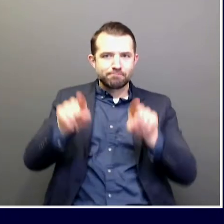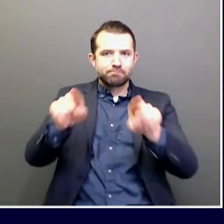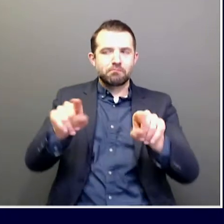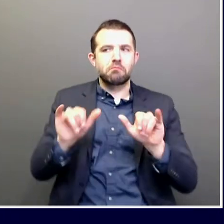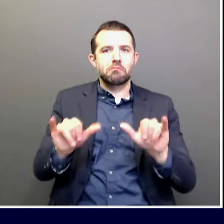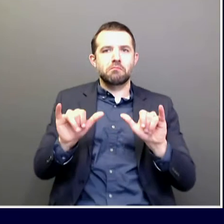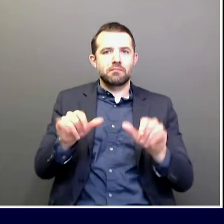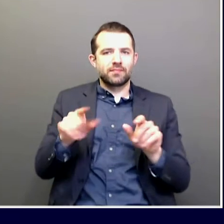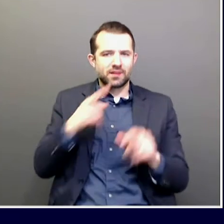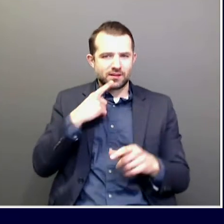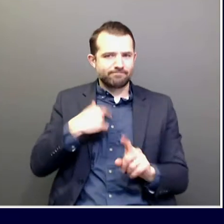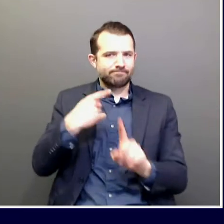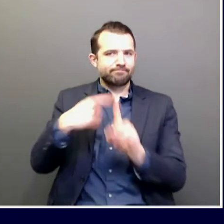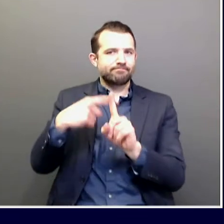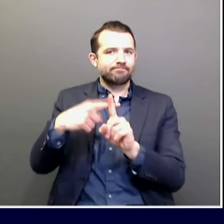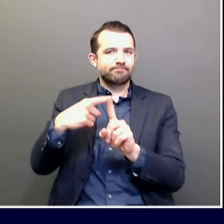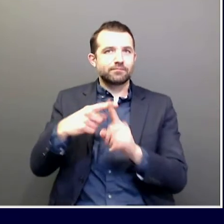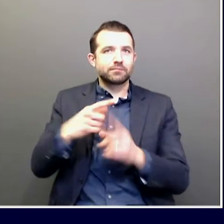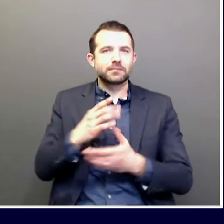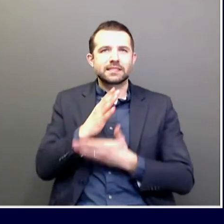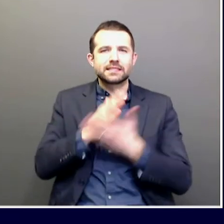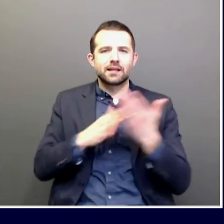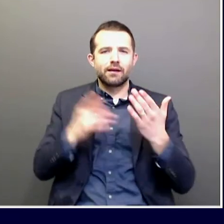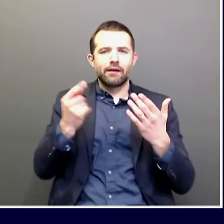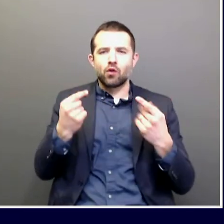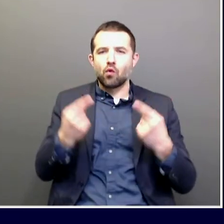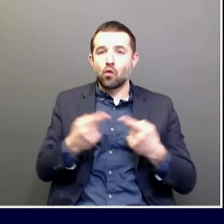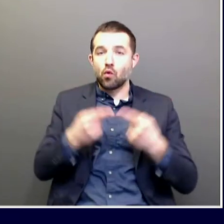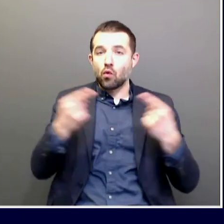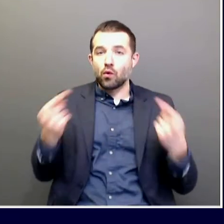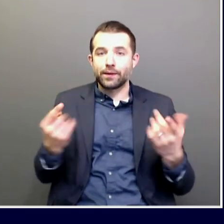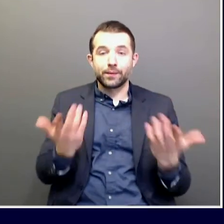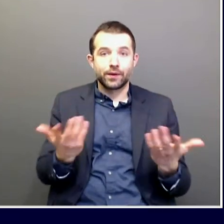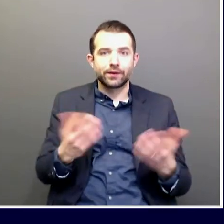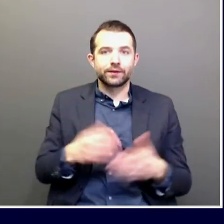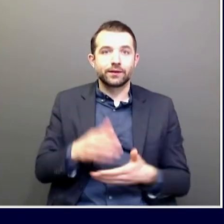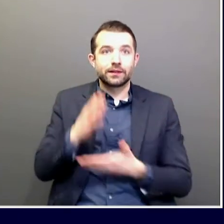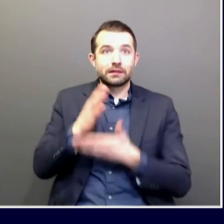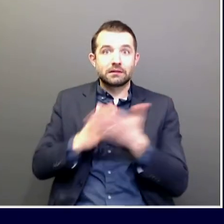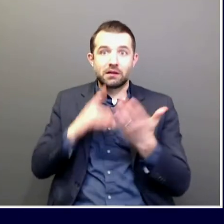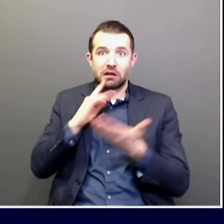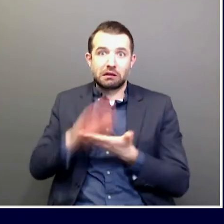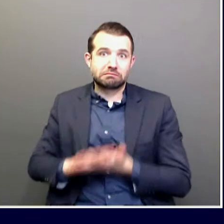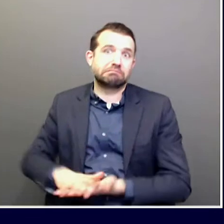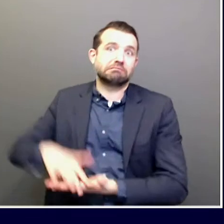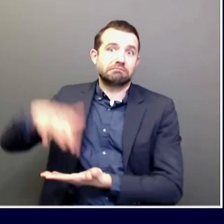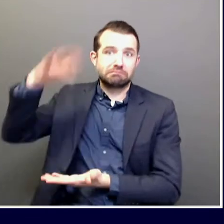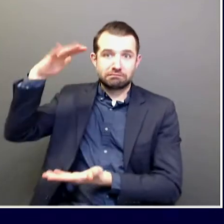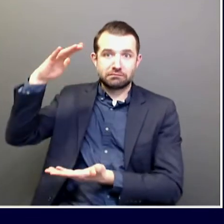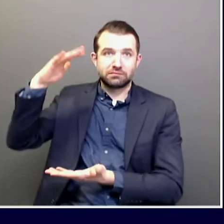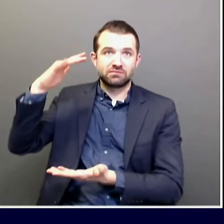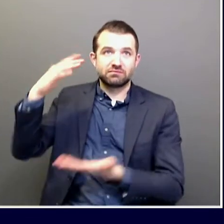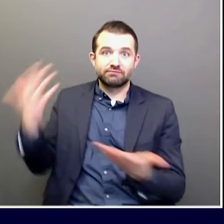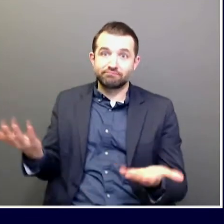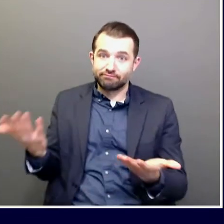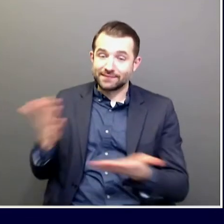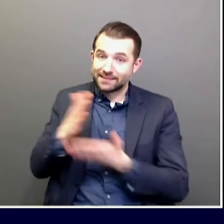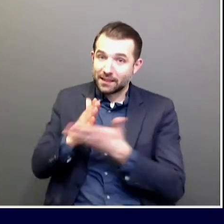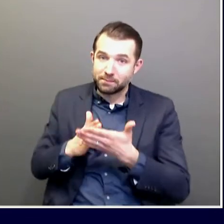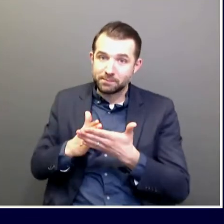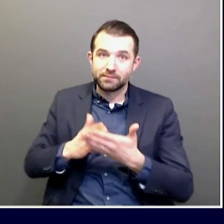get a baseline in place first. The early suggestions are that the news matches and tracks what we've seen on things